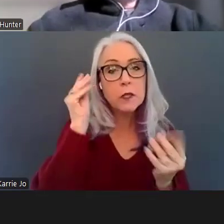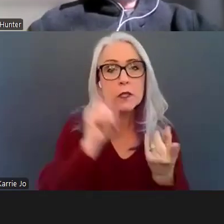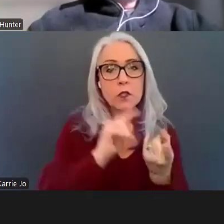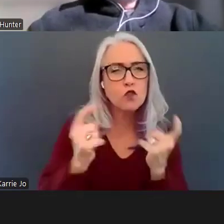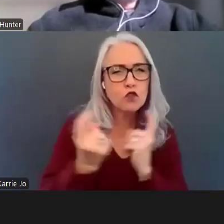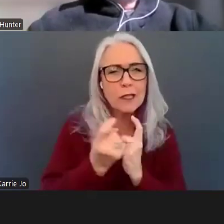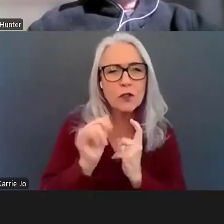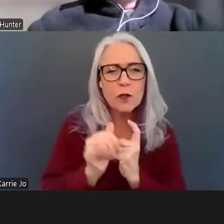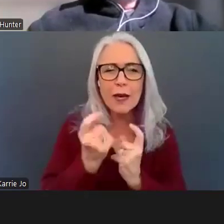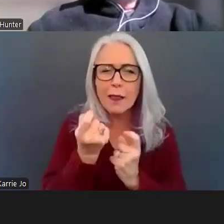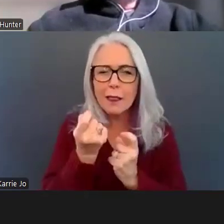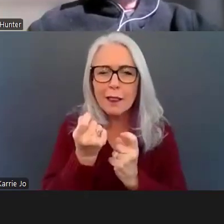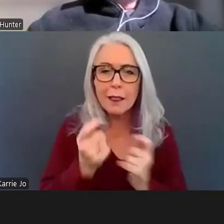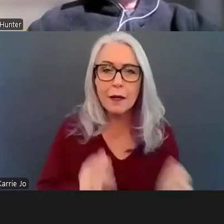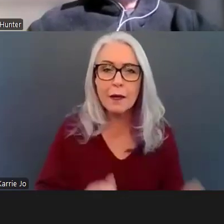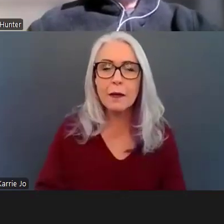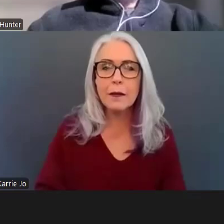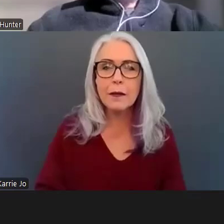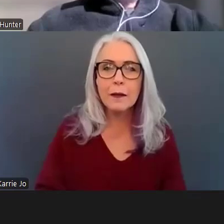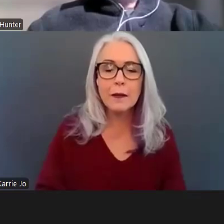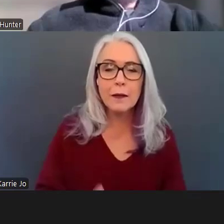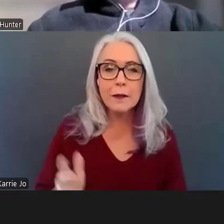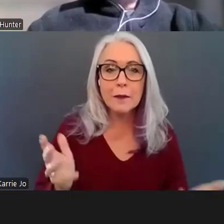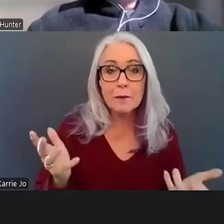bit. I mean, I'm thinking about what our